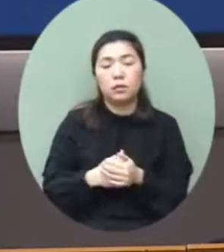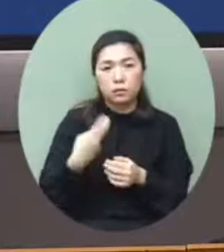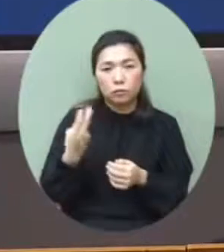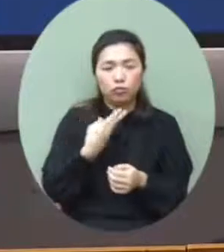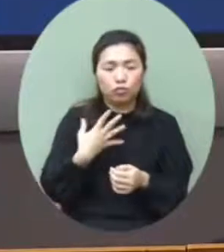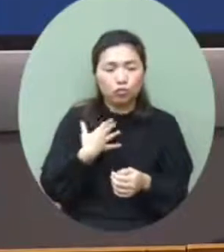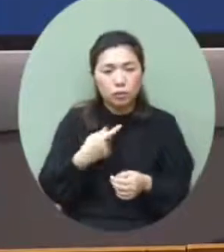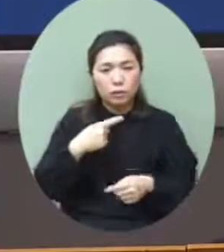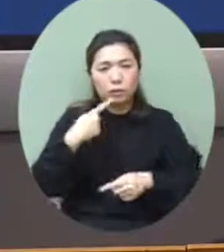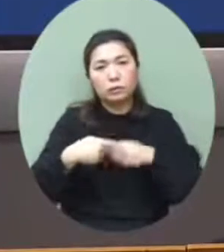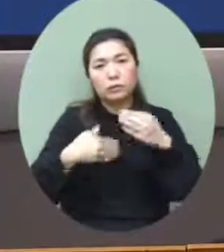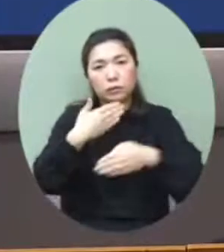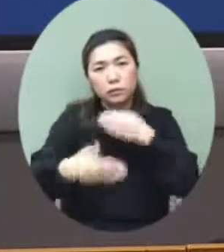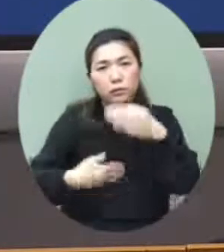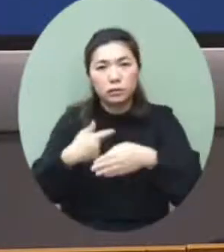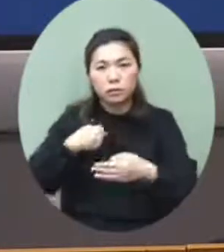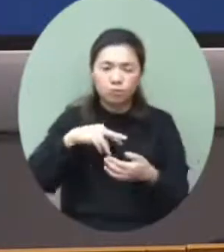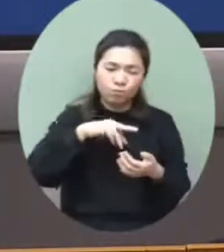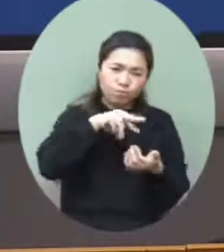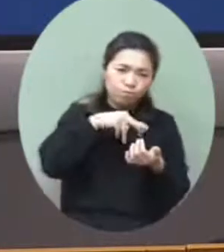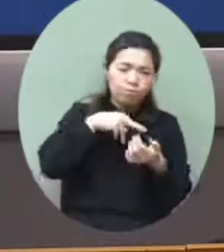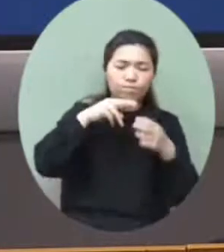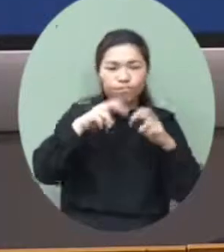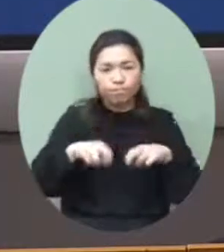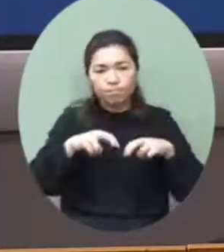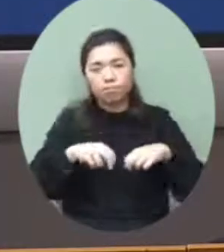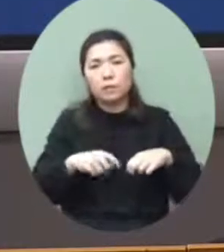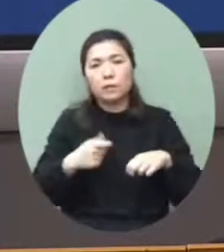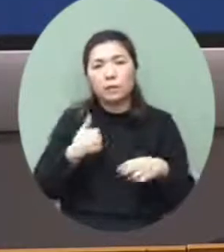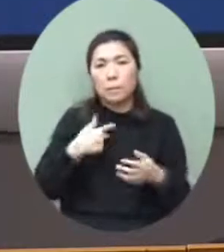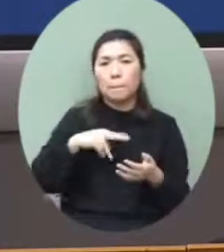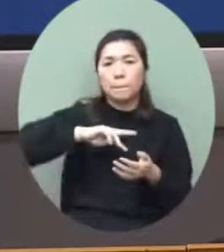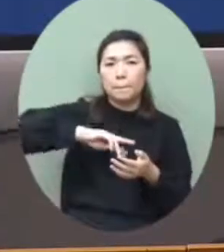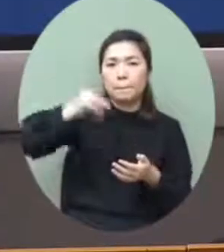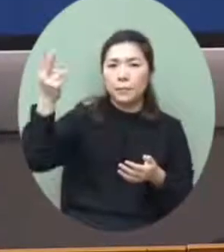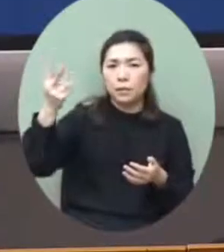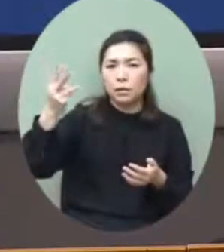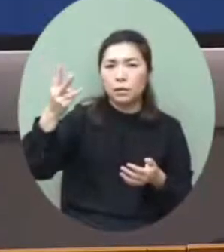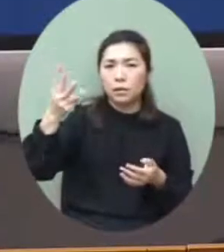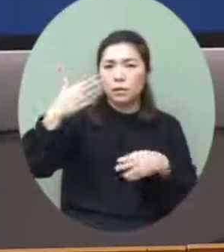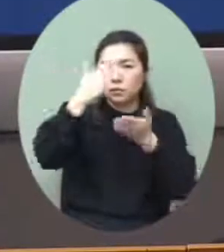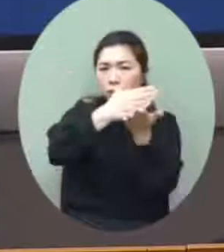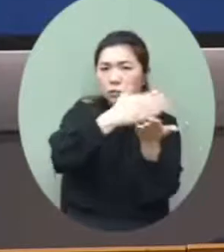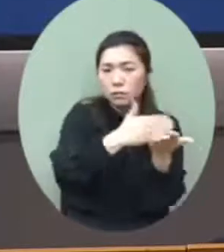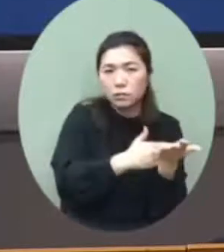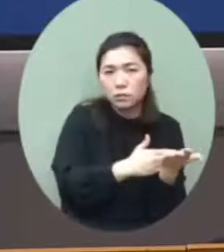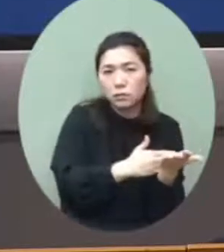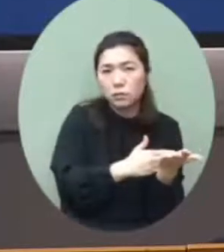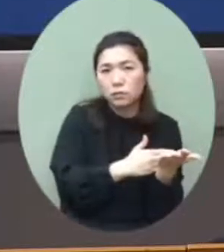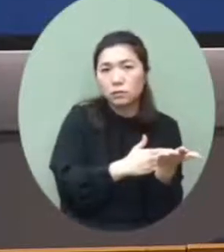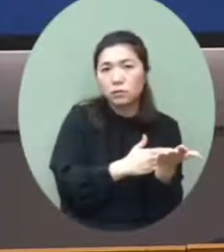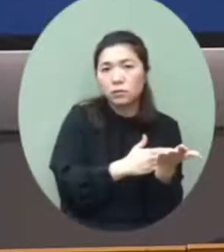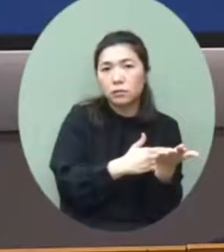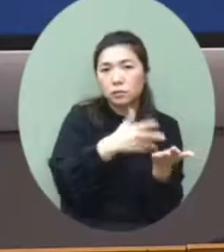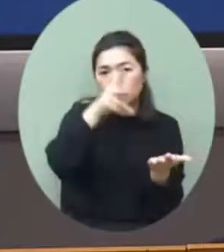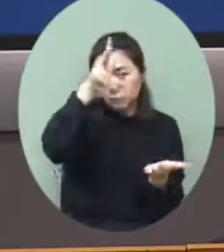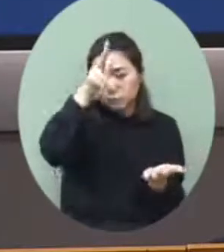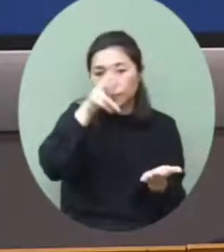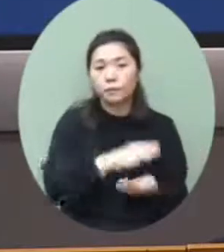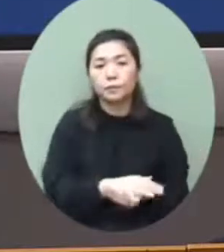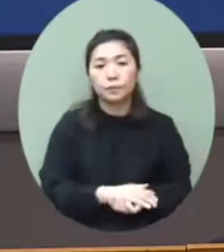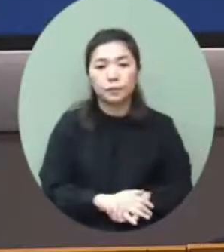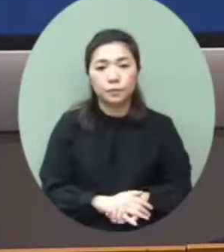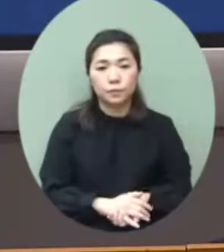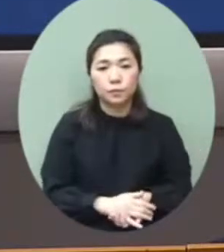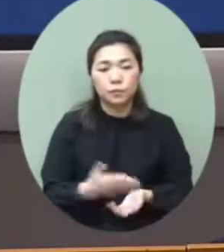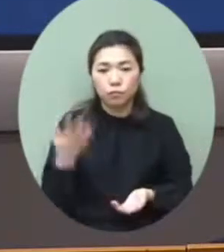measures. In the current fifth round, yes, we have made far more adjustments to our measures than the previous four